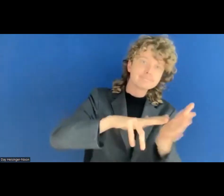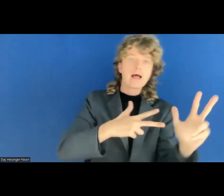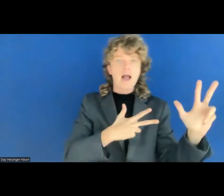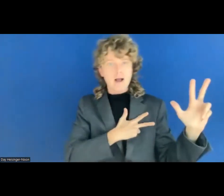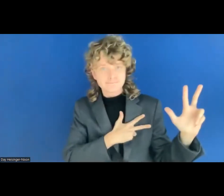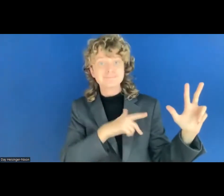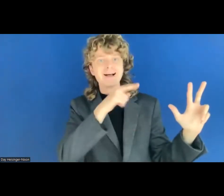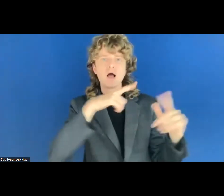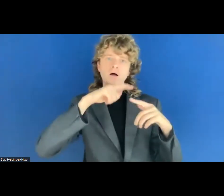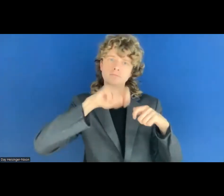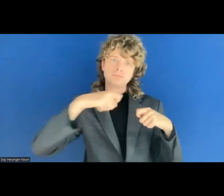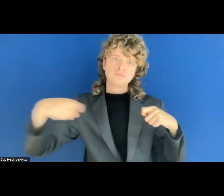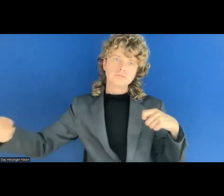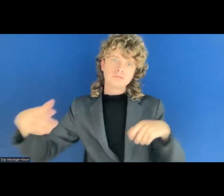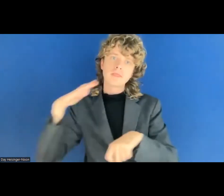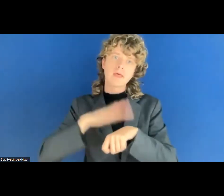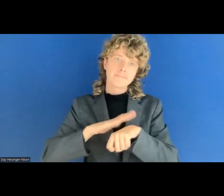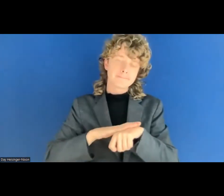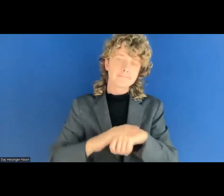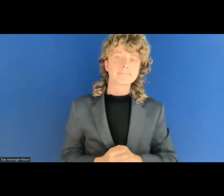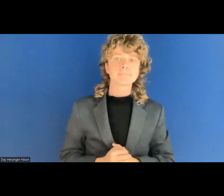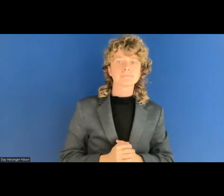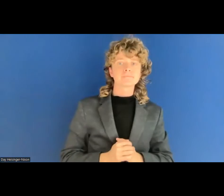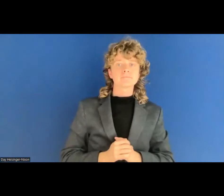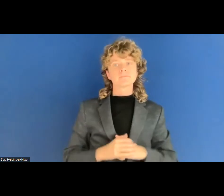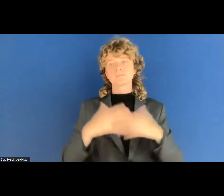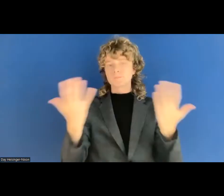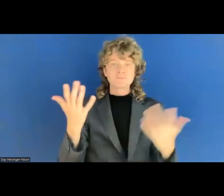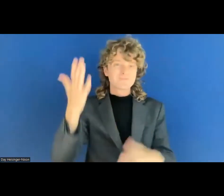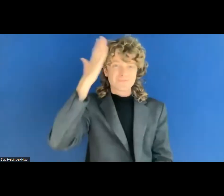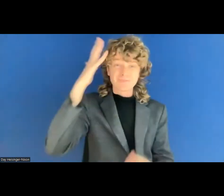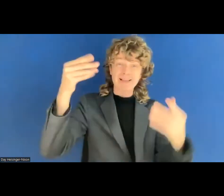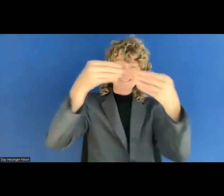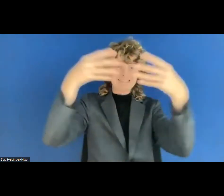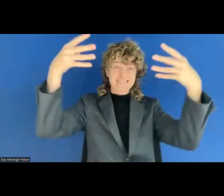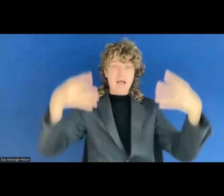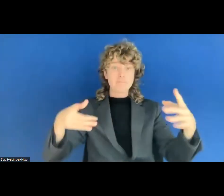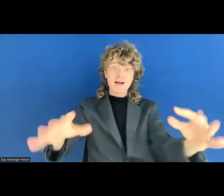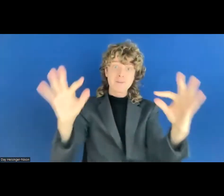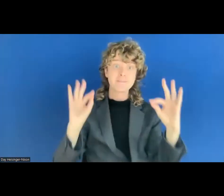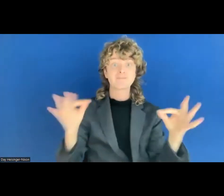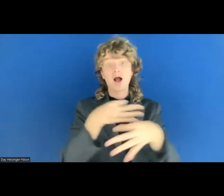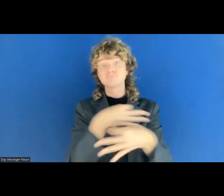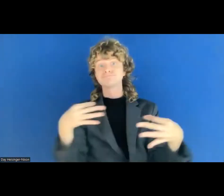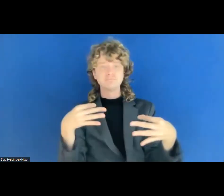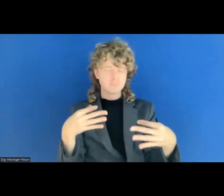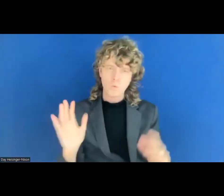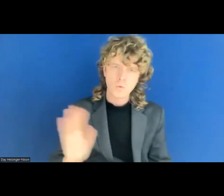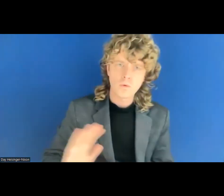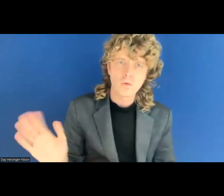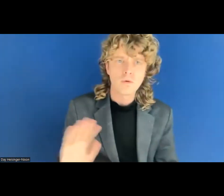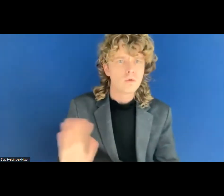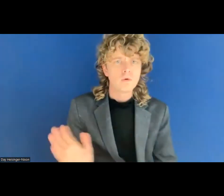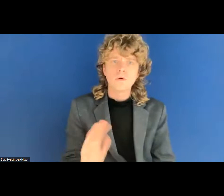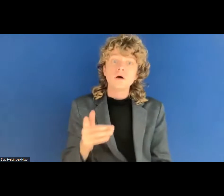end users. But the system is not perfect. For example, the minimum requirements of the Web